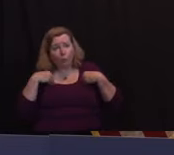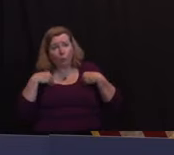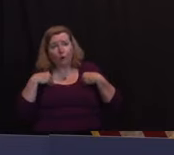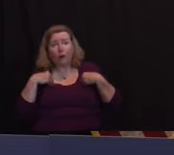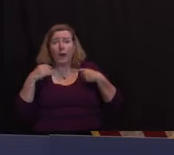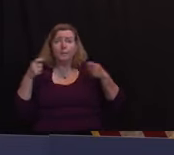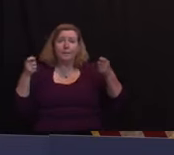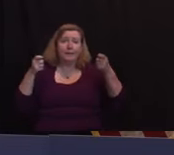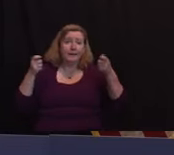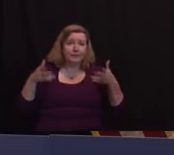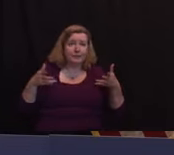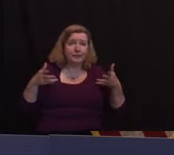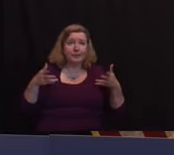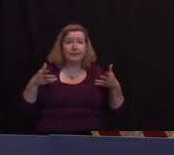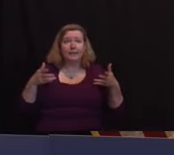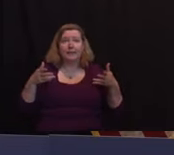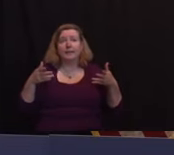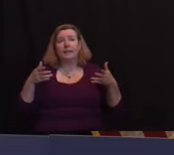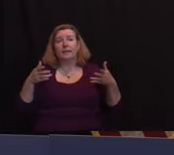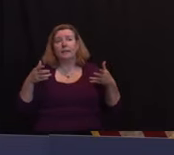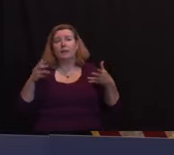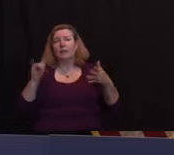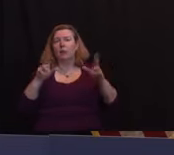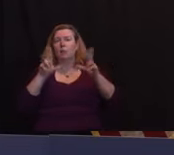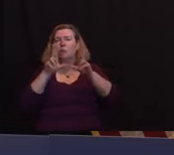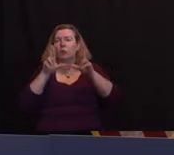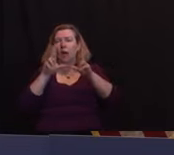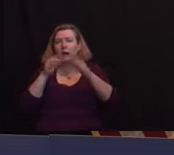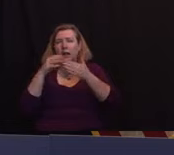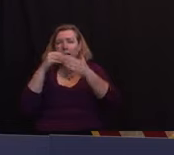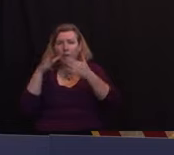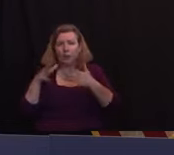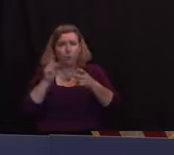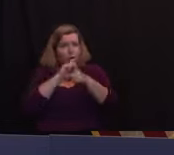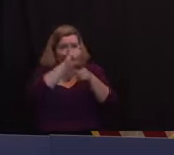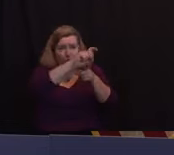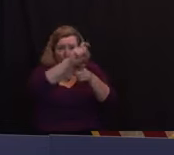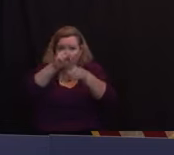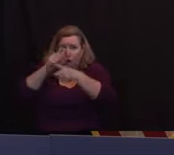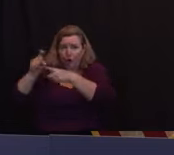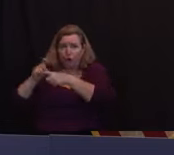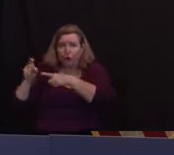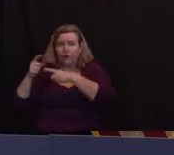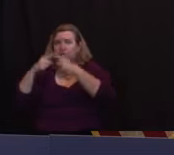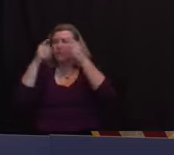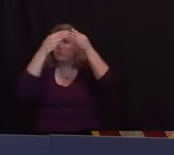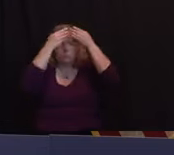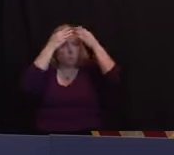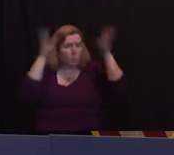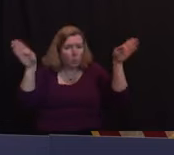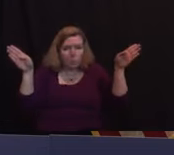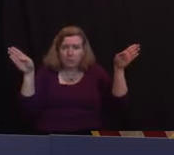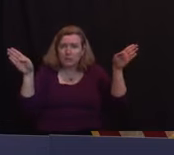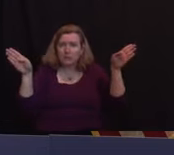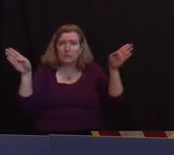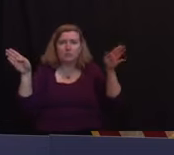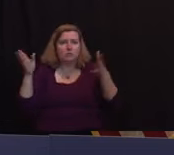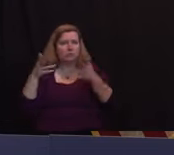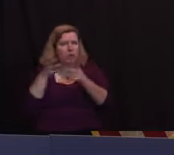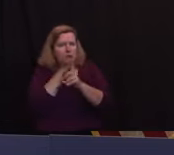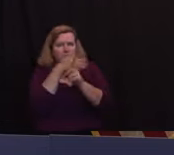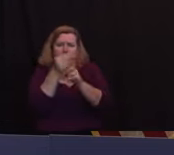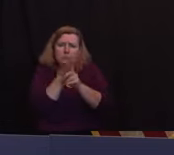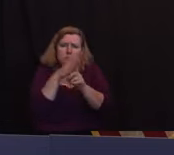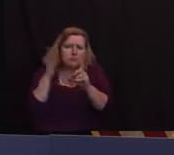the union leaders that we've been on calls with have been very responsive in trying to get the staff